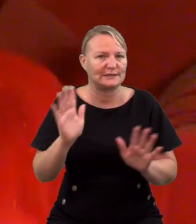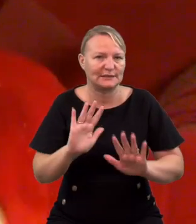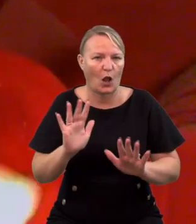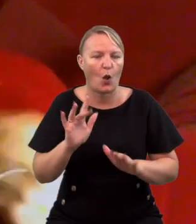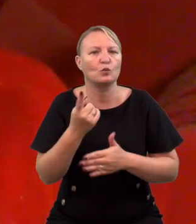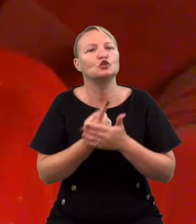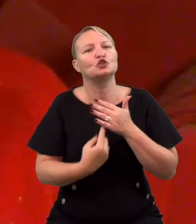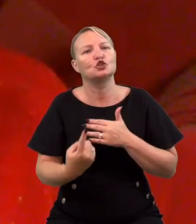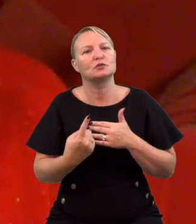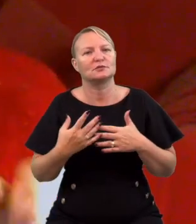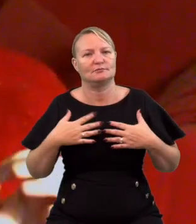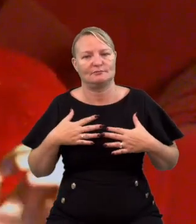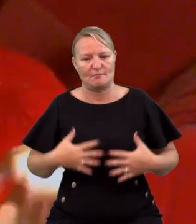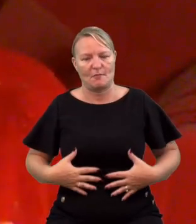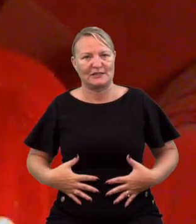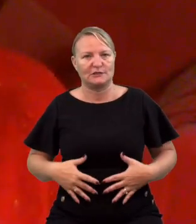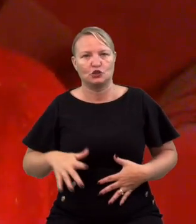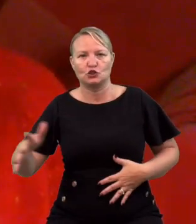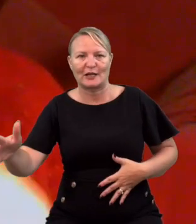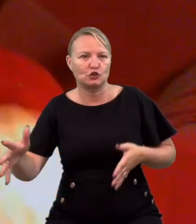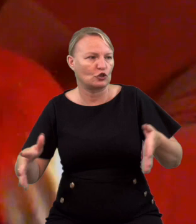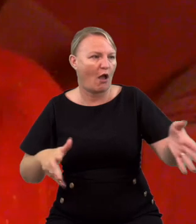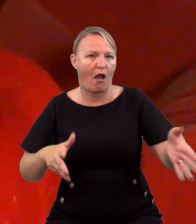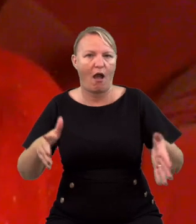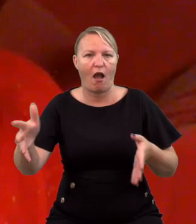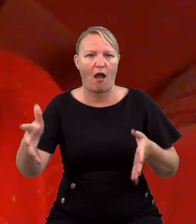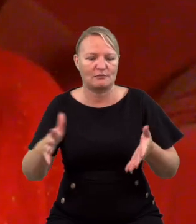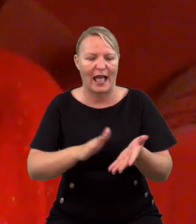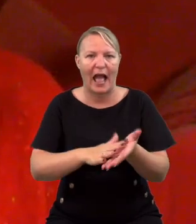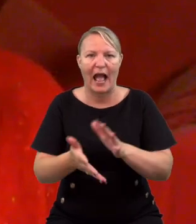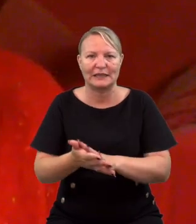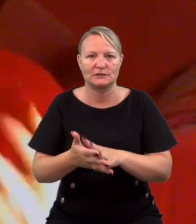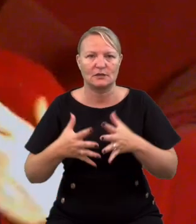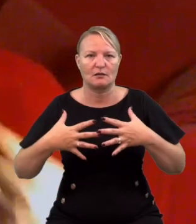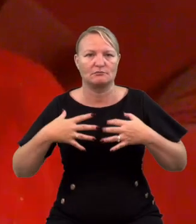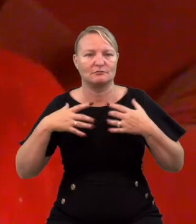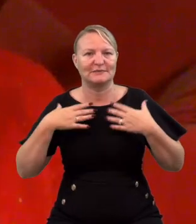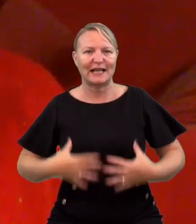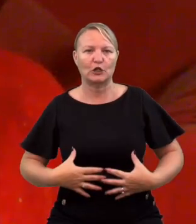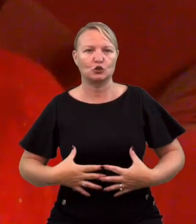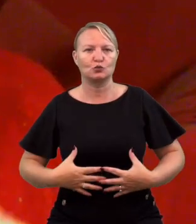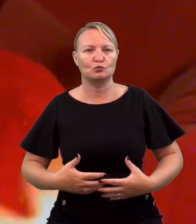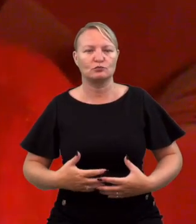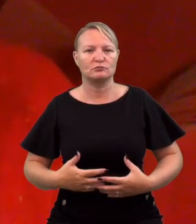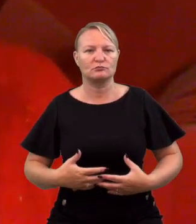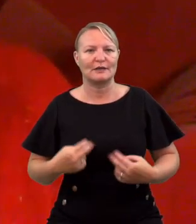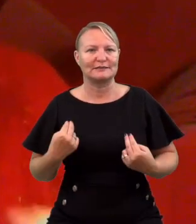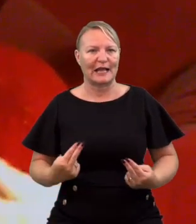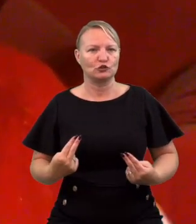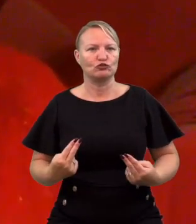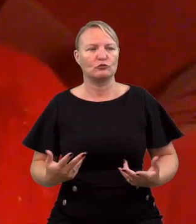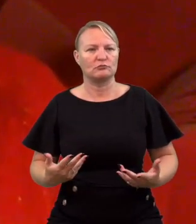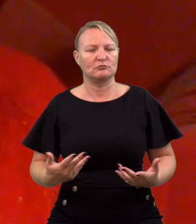their voice. Instead, it's in gestures. So it's in what they're doing with their hands, how they hold the rest of their body, states